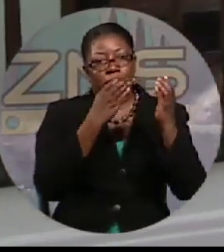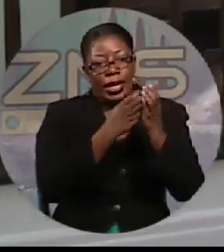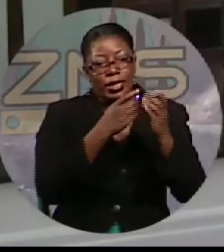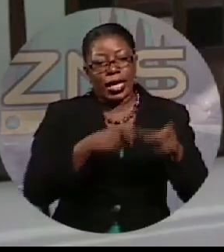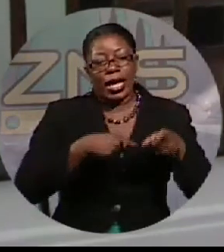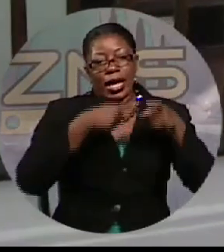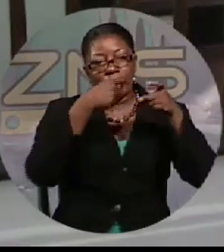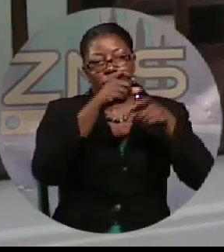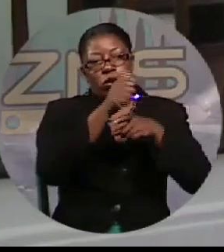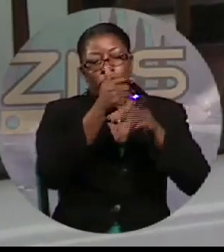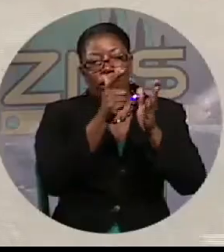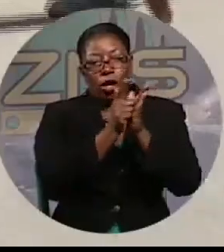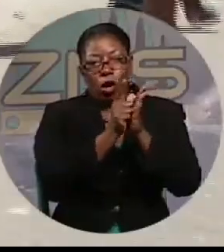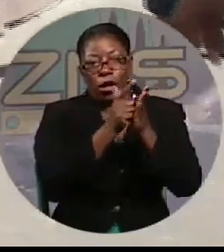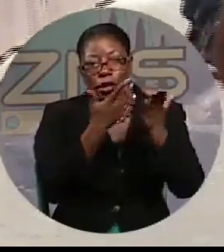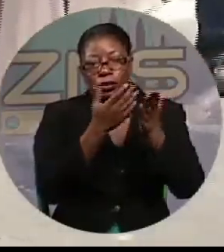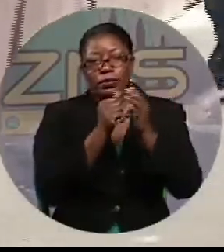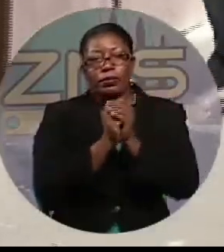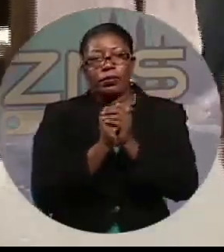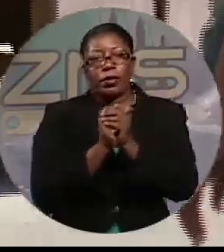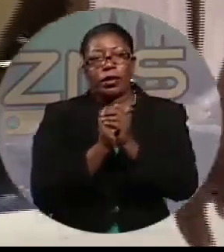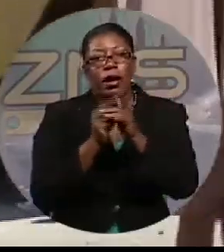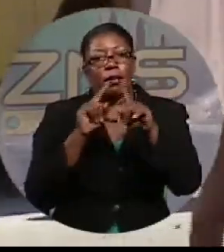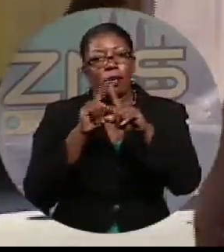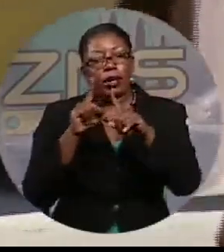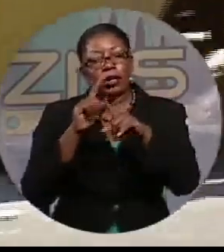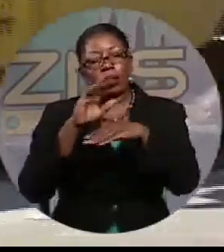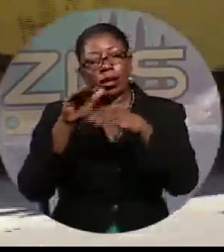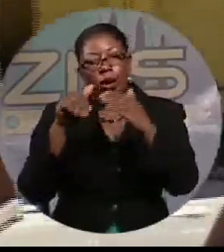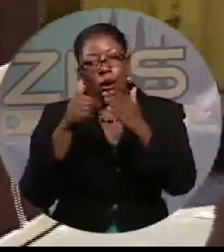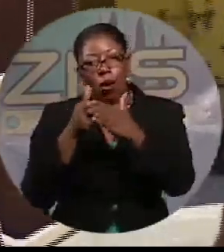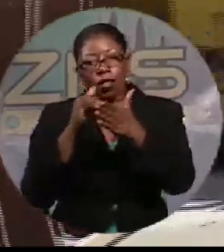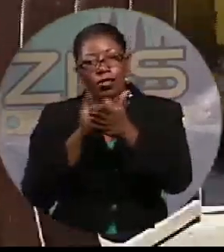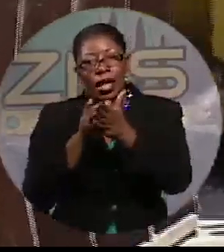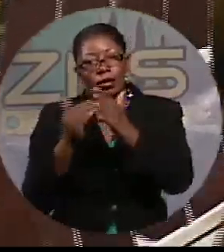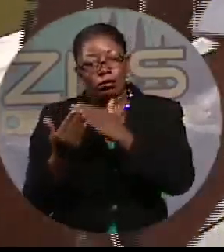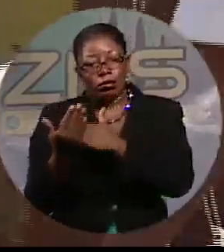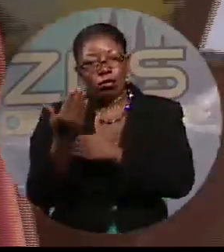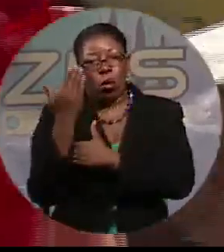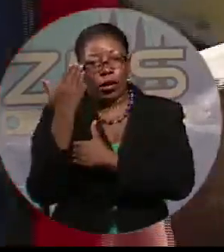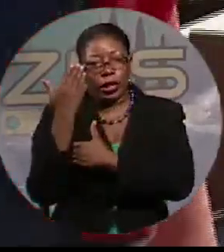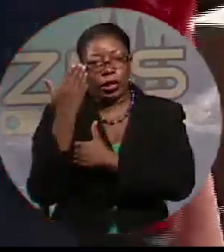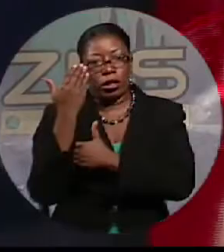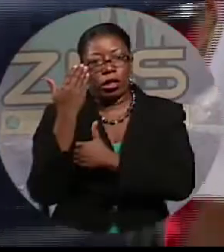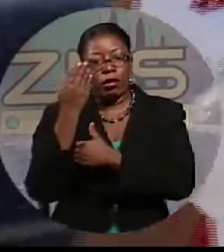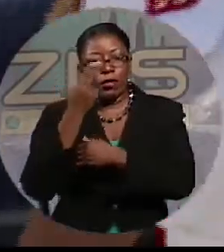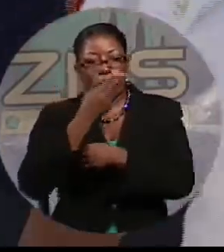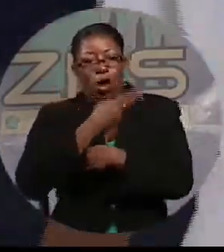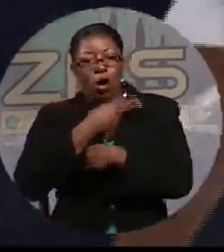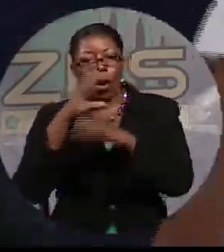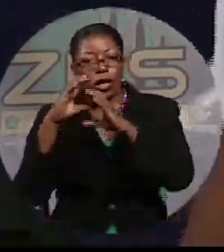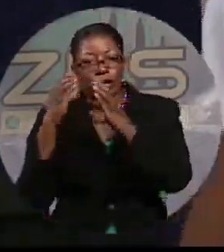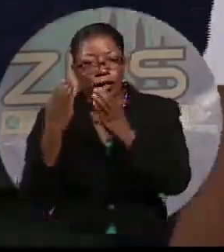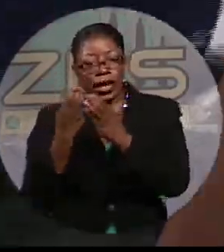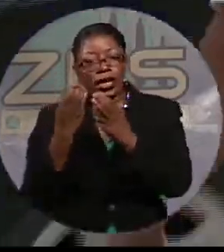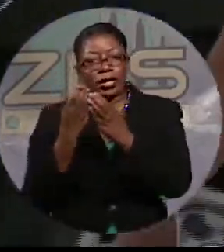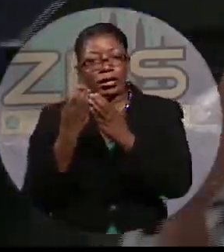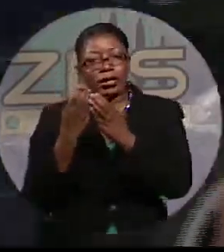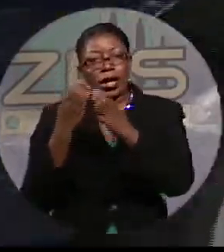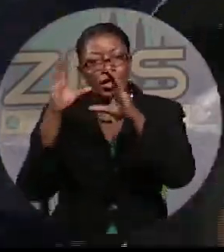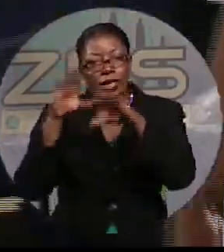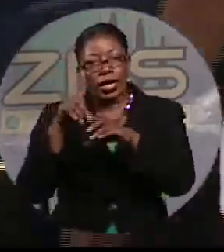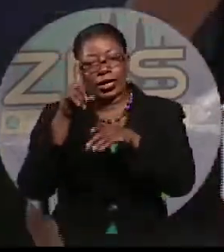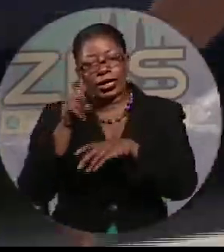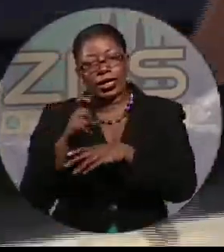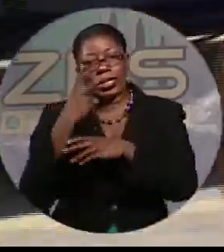another lawyer. In fact, Mangra said the entire morning session in the Hall case on Monday was vacated because his client needed to see a